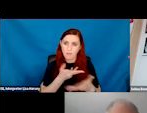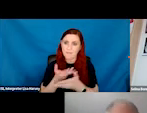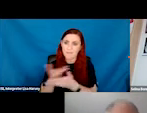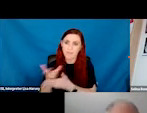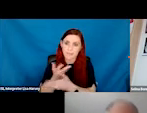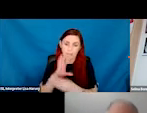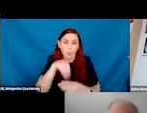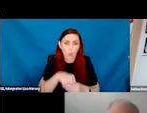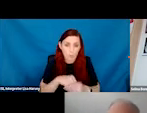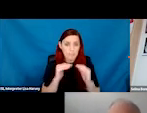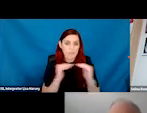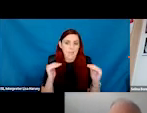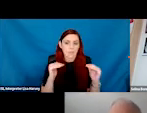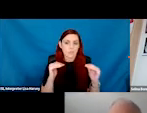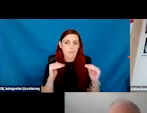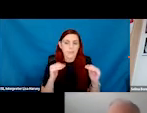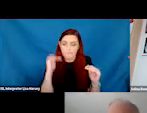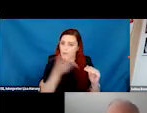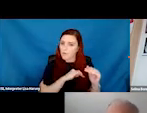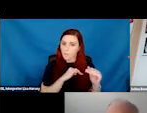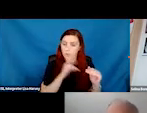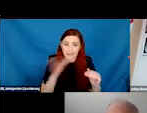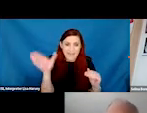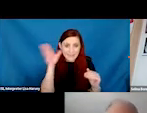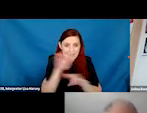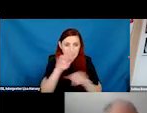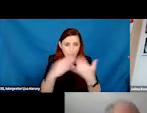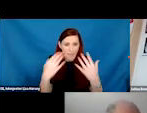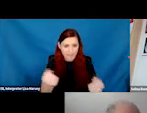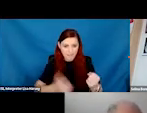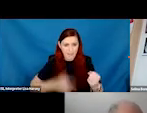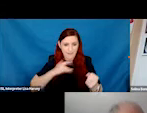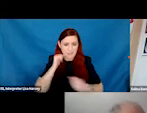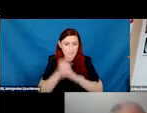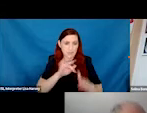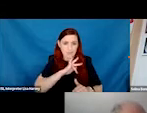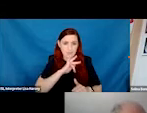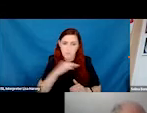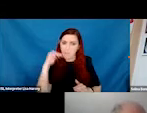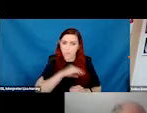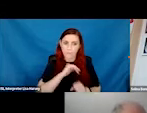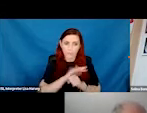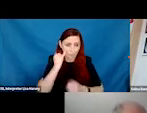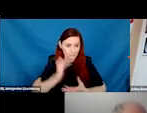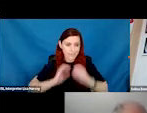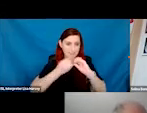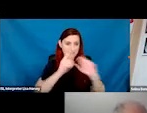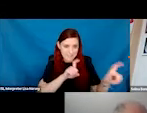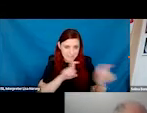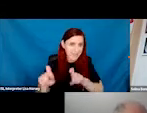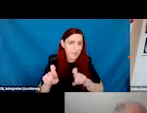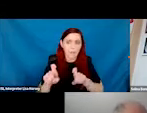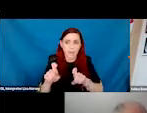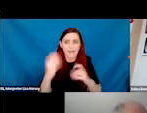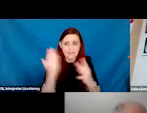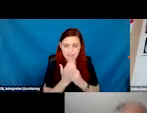standard. Listening to people with lived experience is essential to creating sustainable, accessible facilities and services.